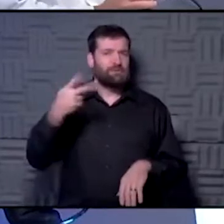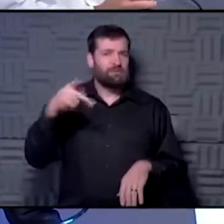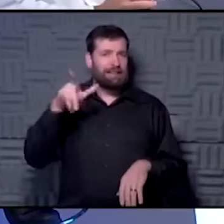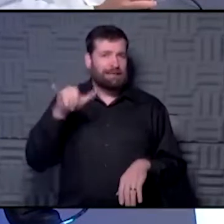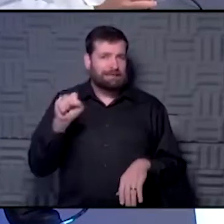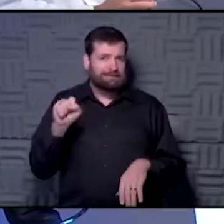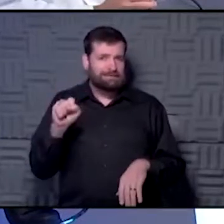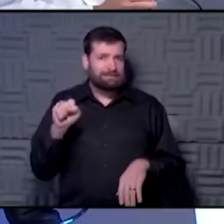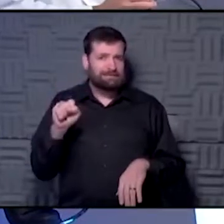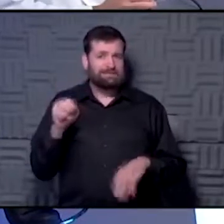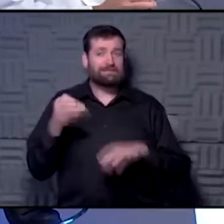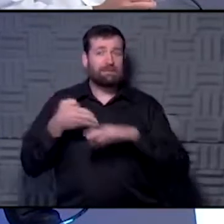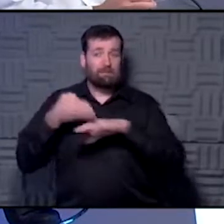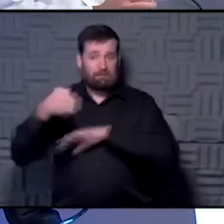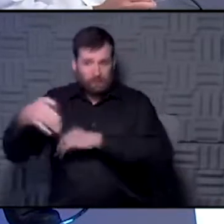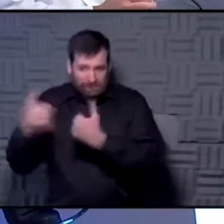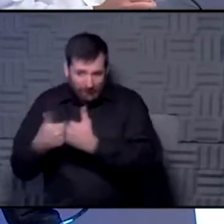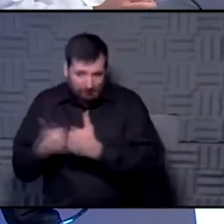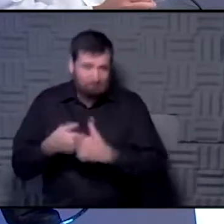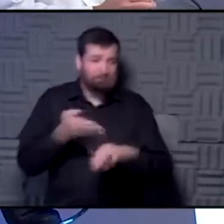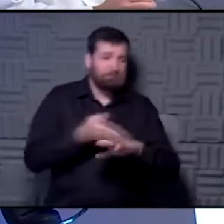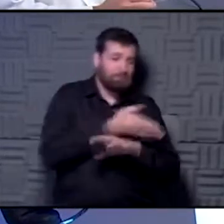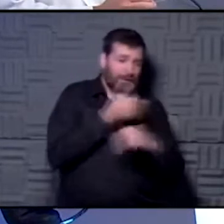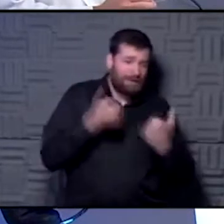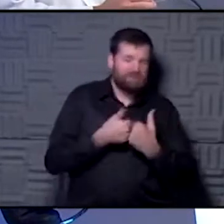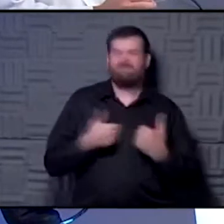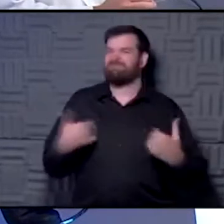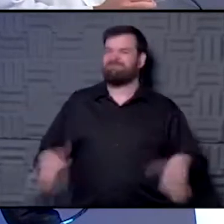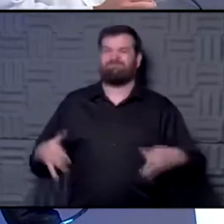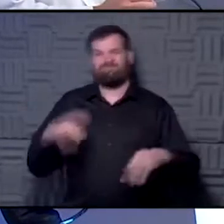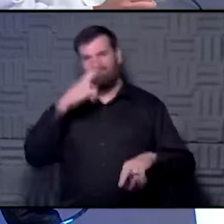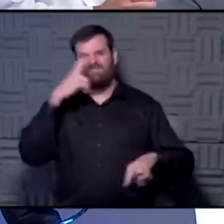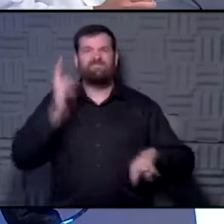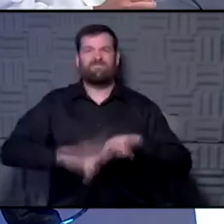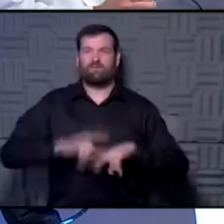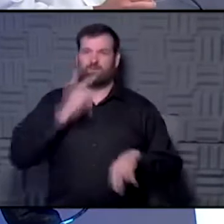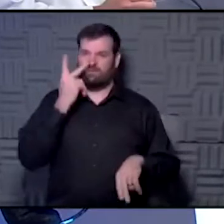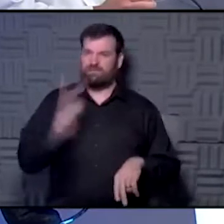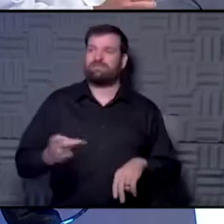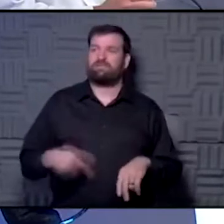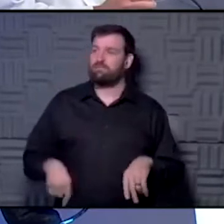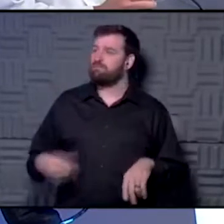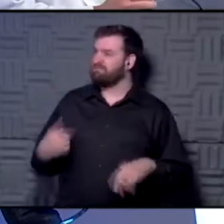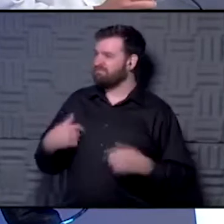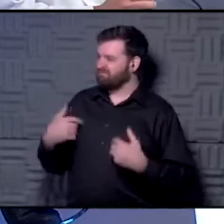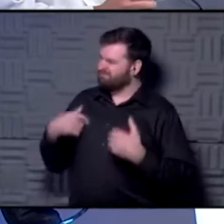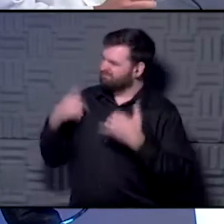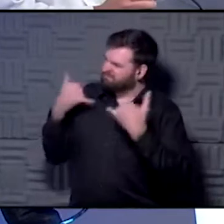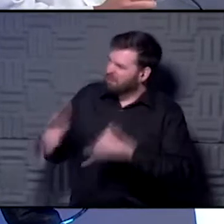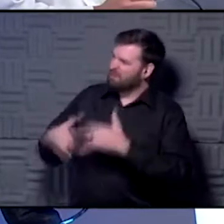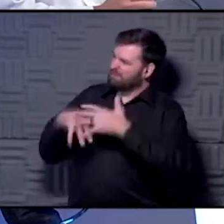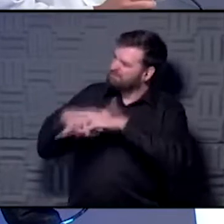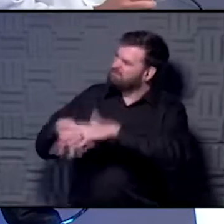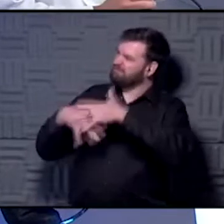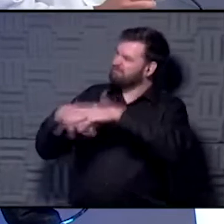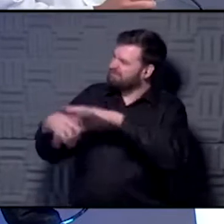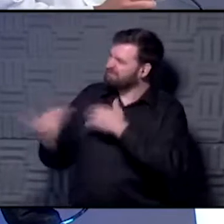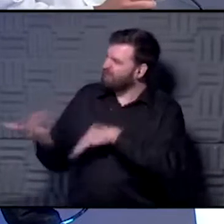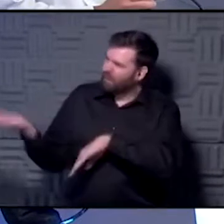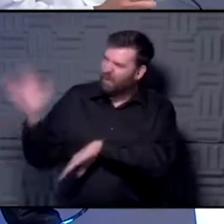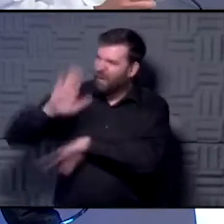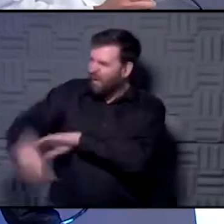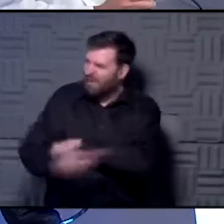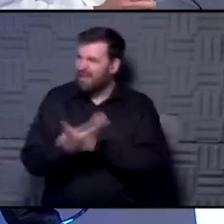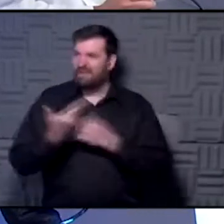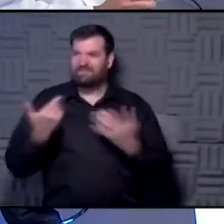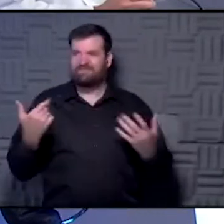have watched all the post-game and pre-game interviews. And man, it was fun to see some football. I was raging all night. I know. I